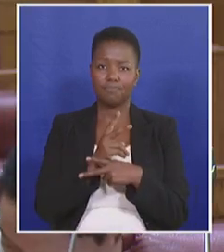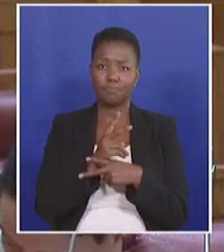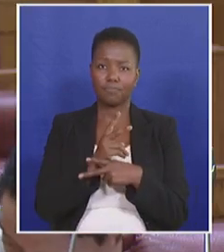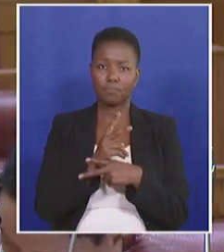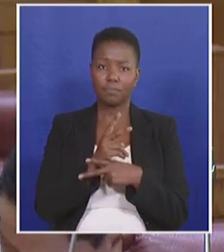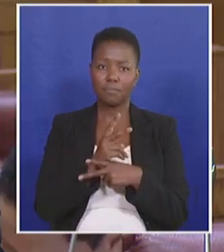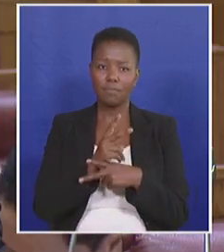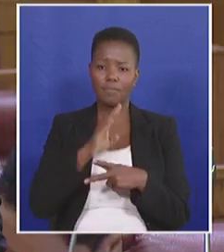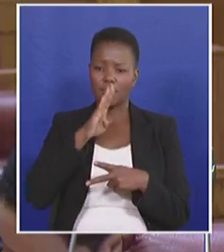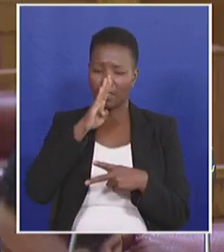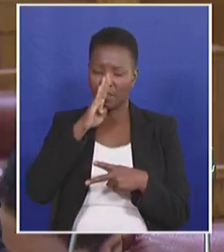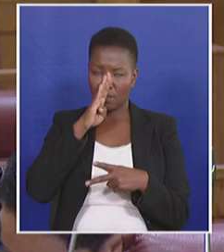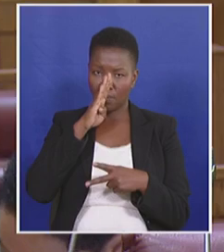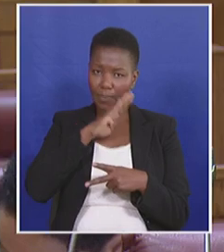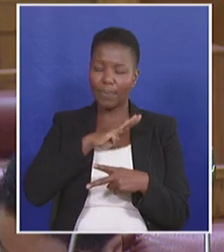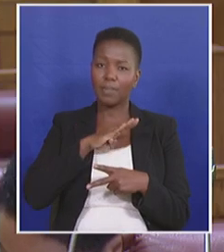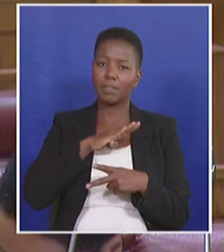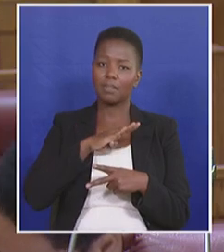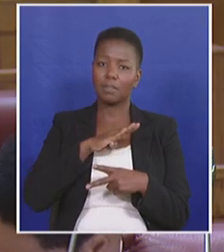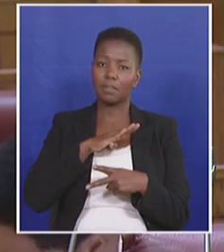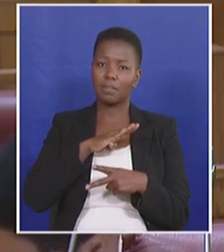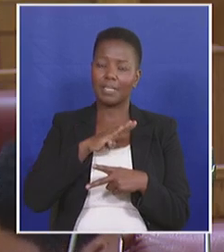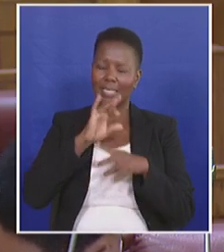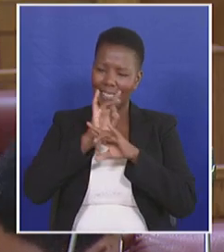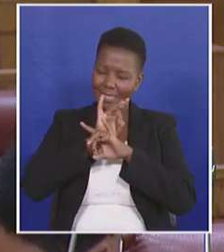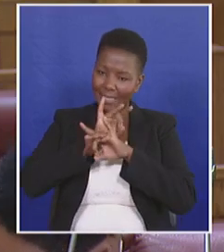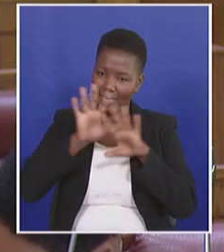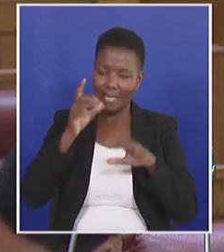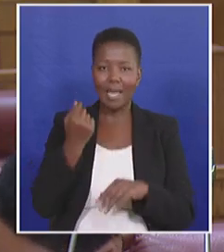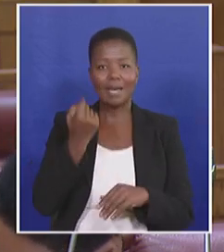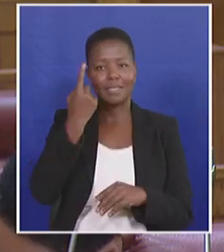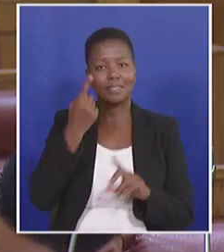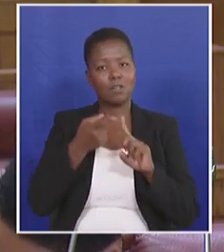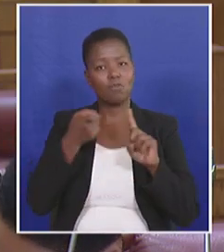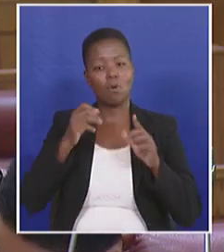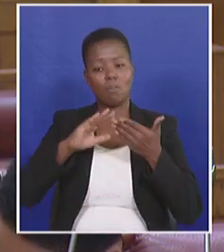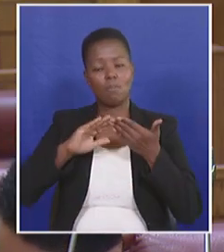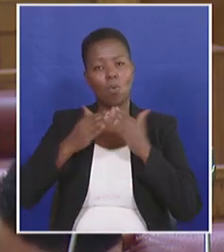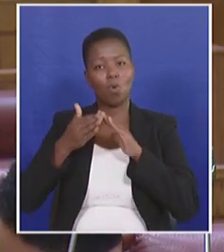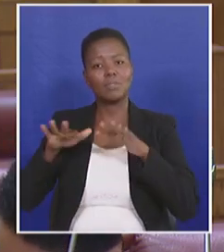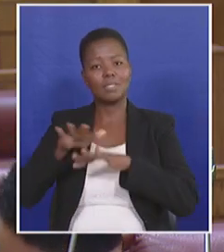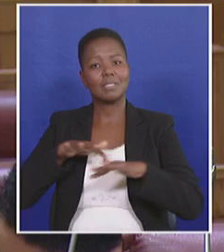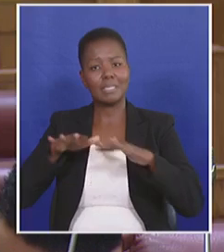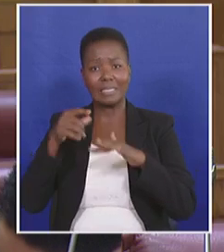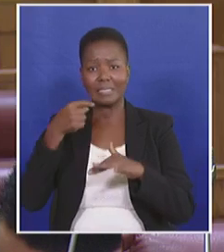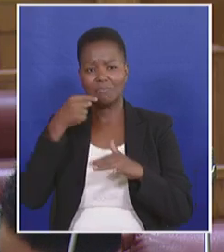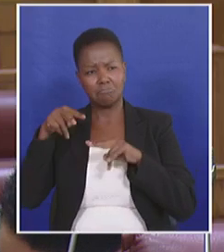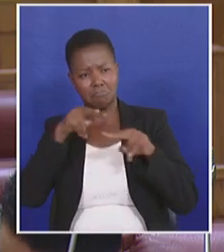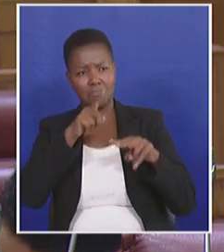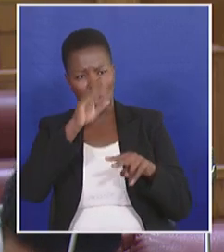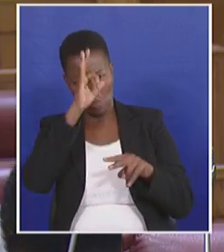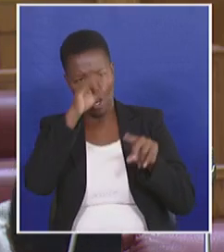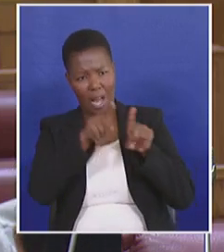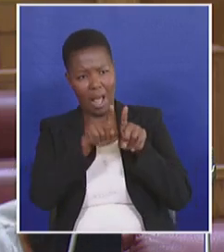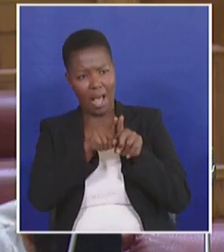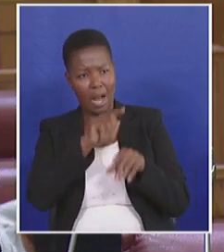not a clear perception from the public perspective in terms of demilitarization,